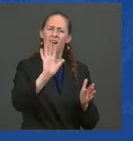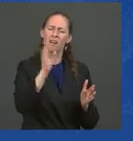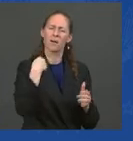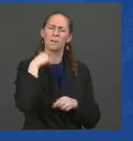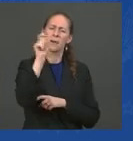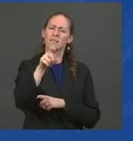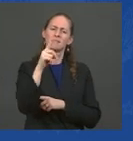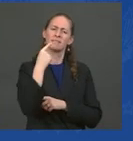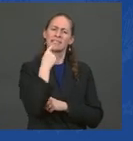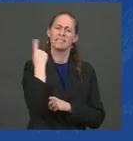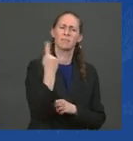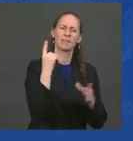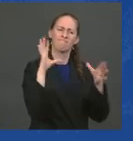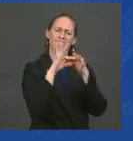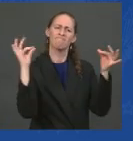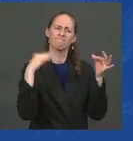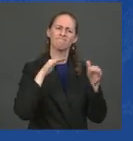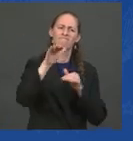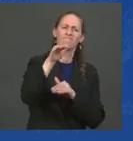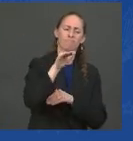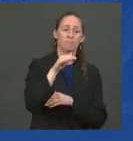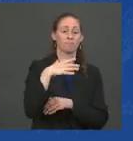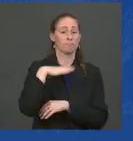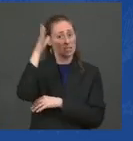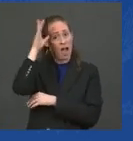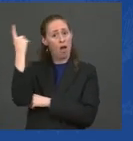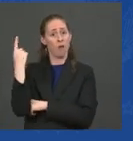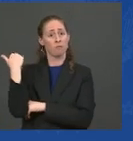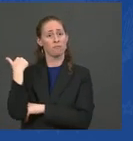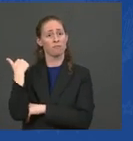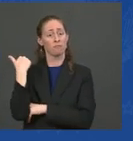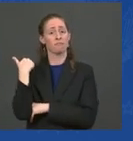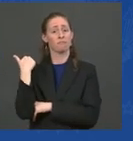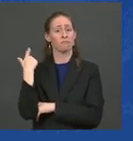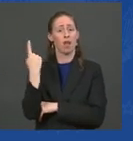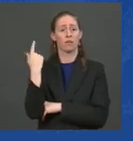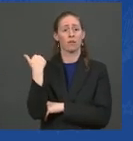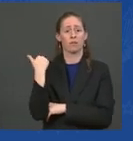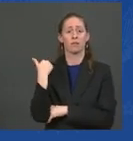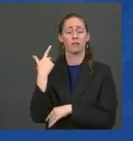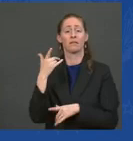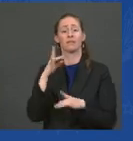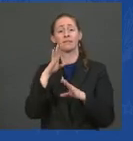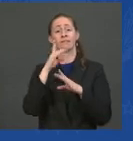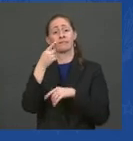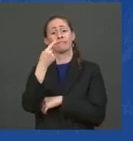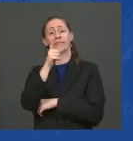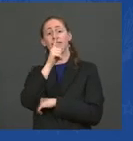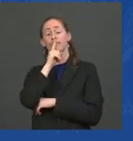Silence, as my dad would remind me, silence is complicity.